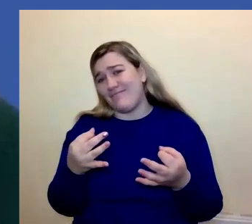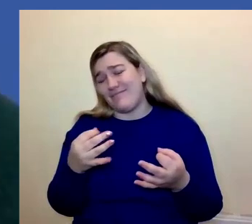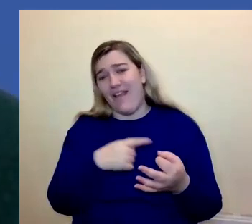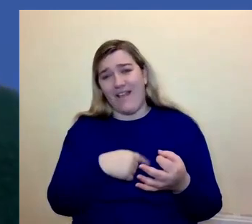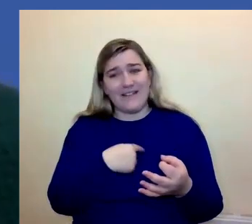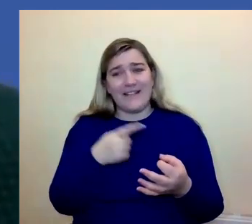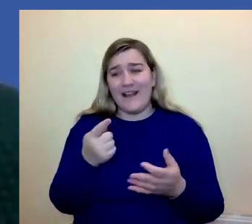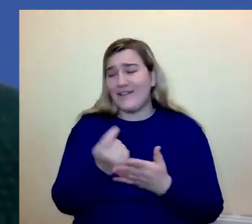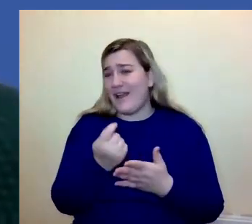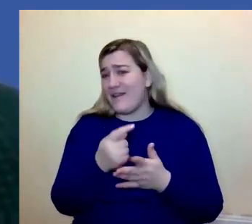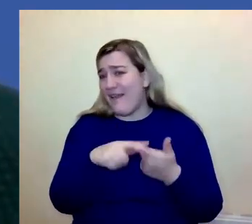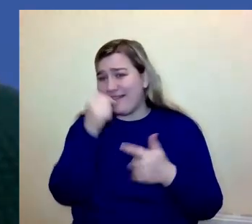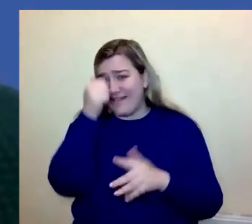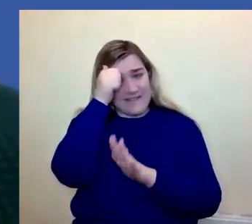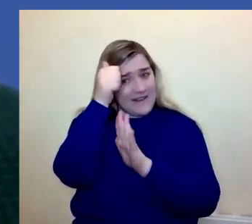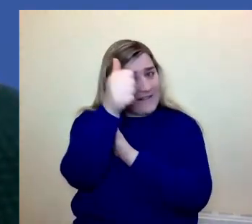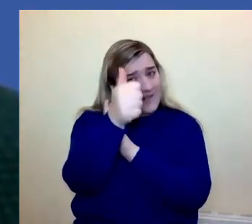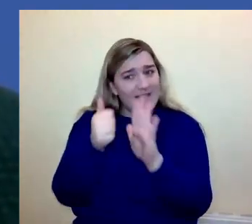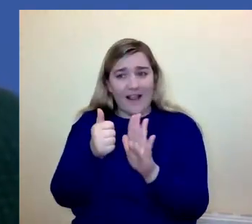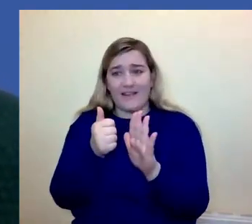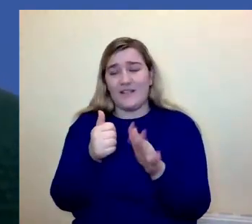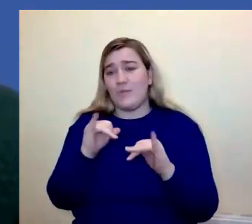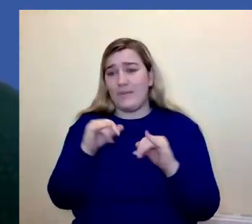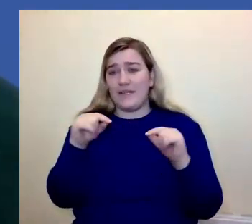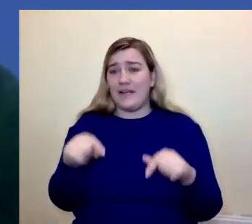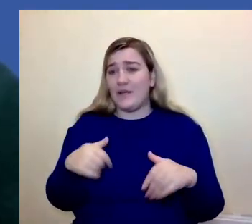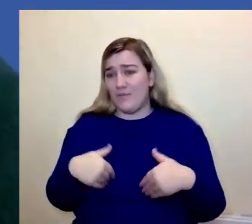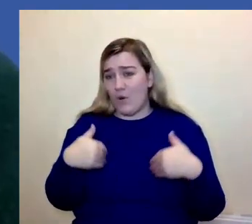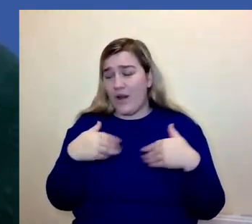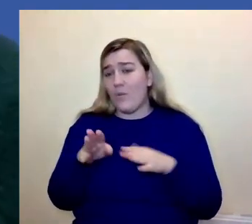talent to be with us here this morning.